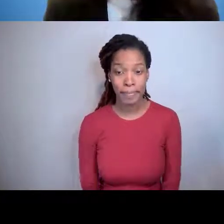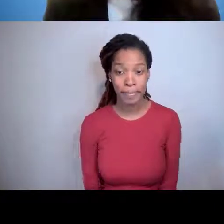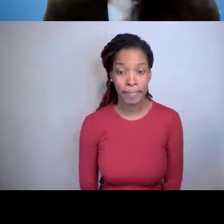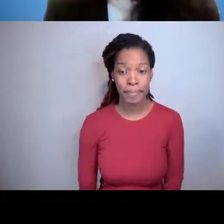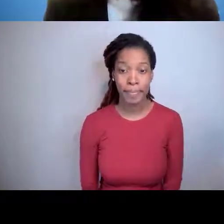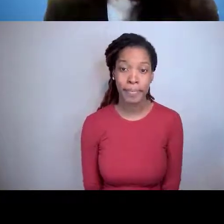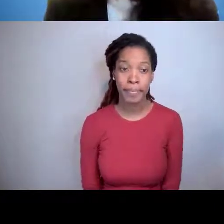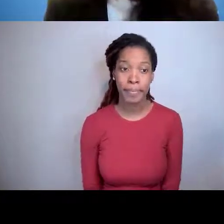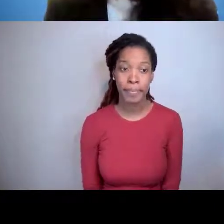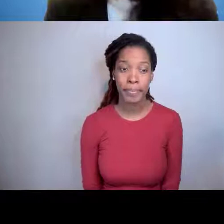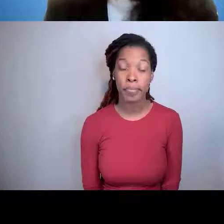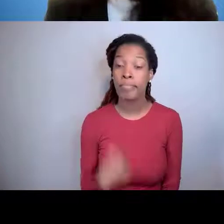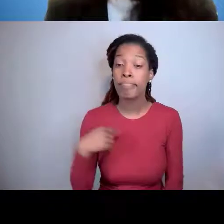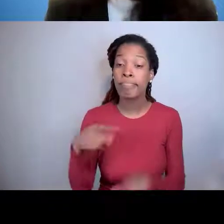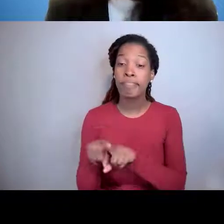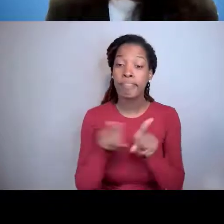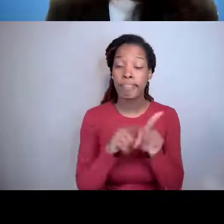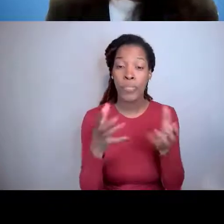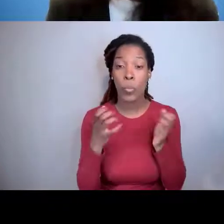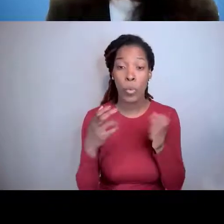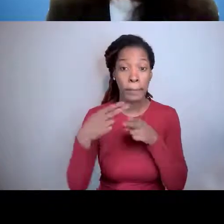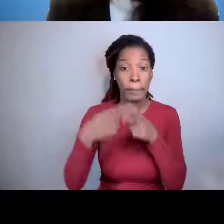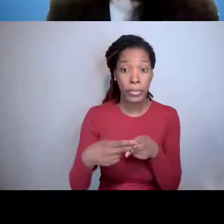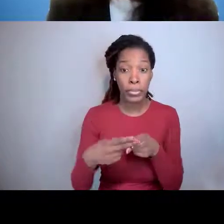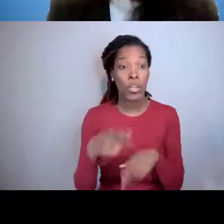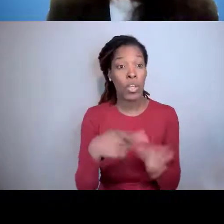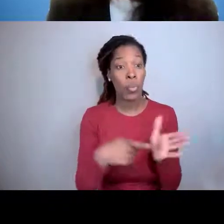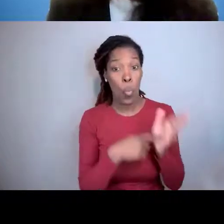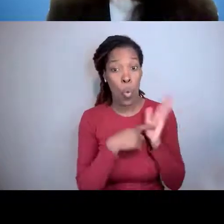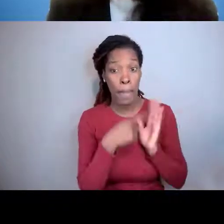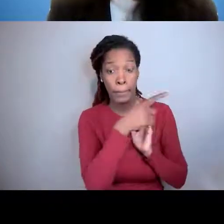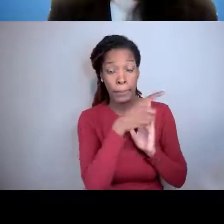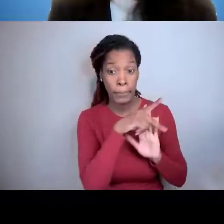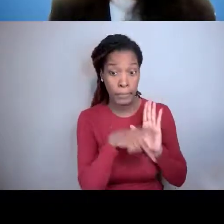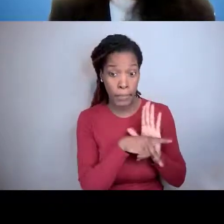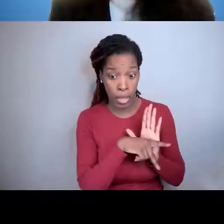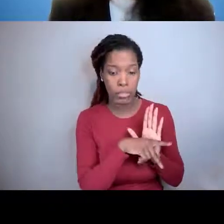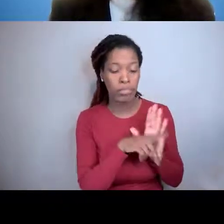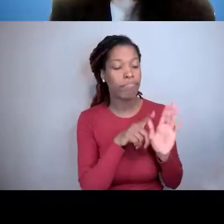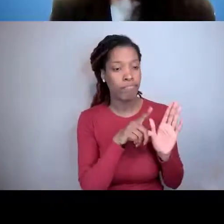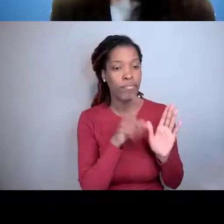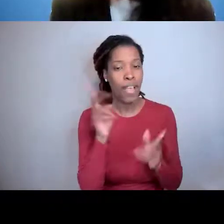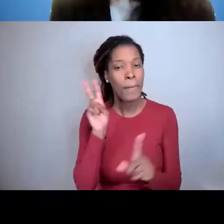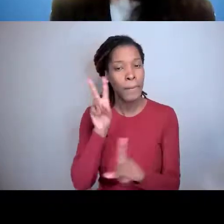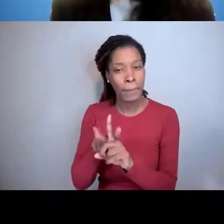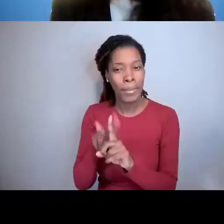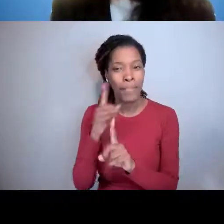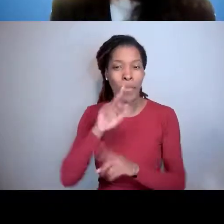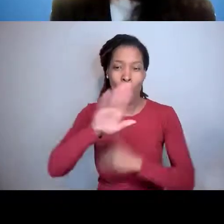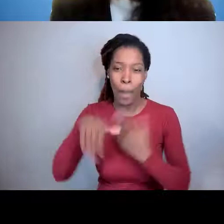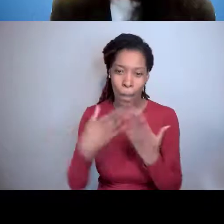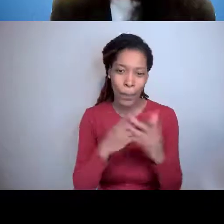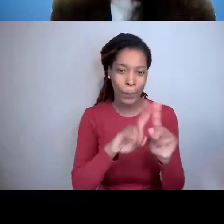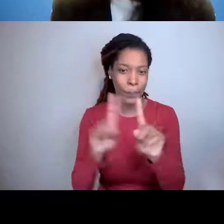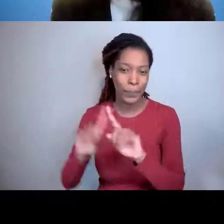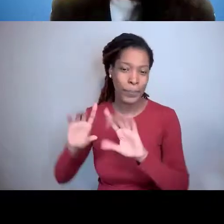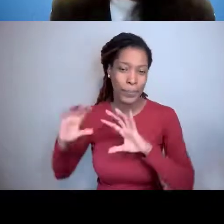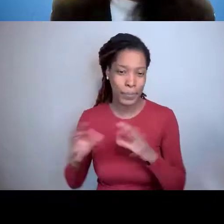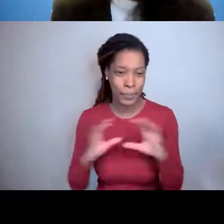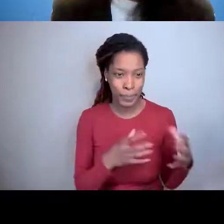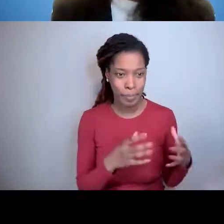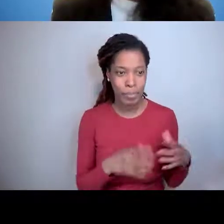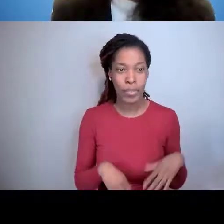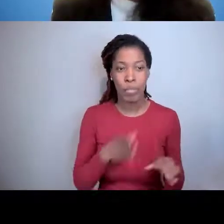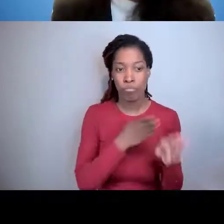I'd like to also mention that the policy requirements also applies to all parties, primary and subs